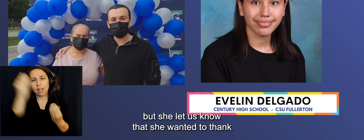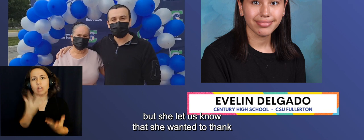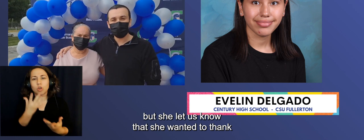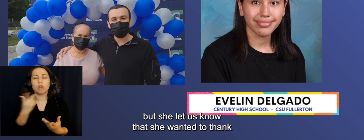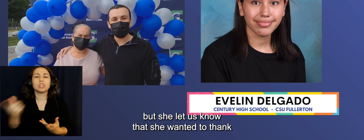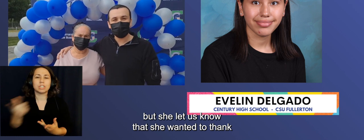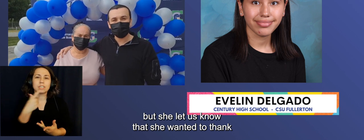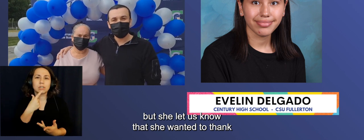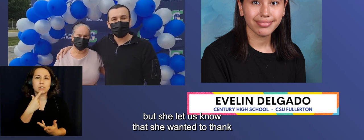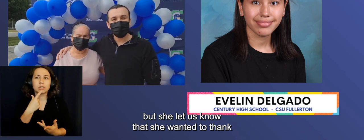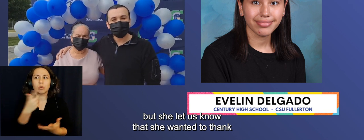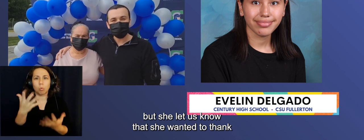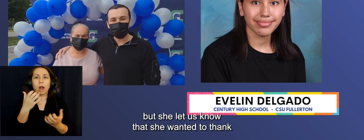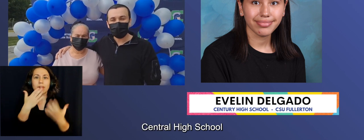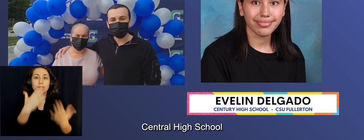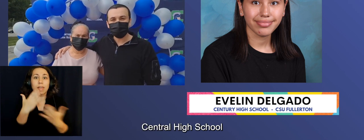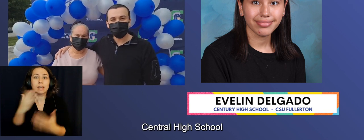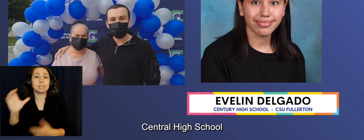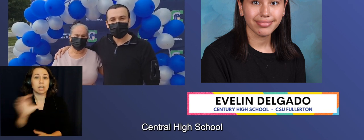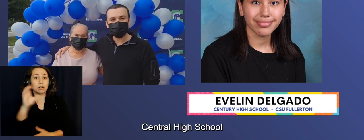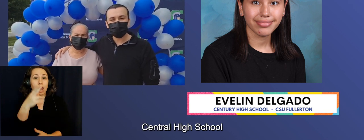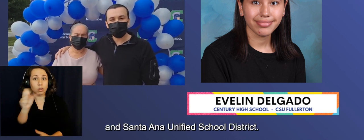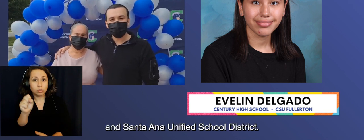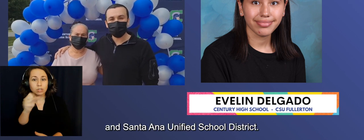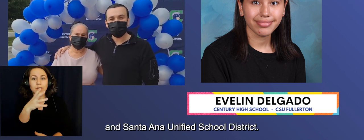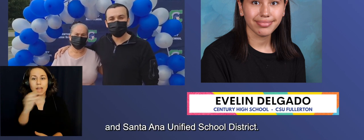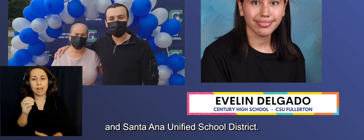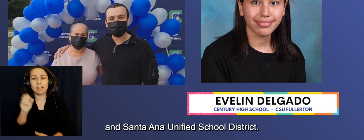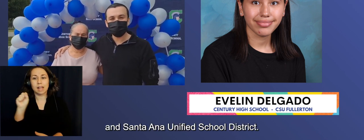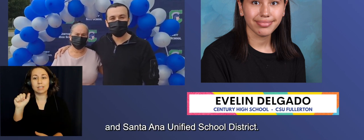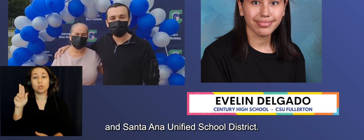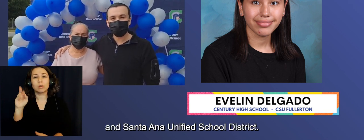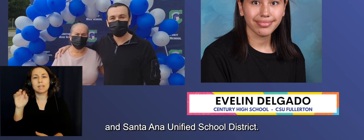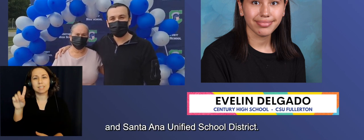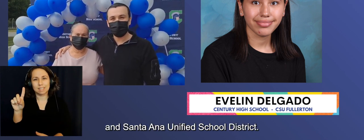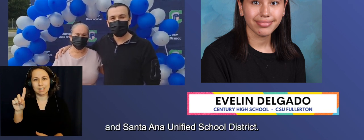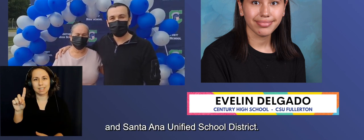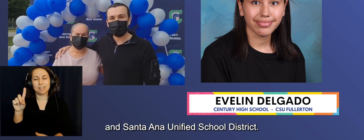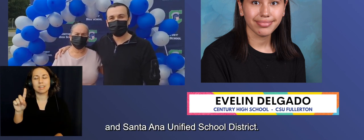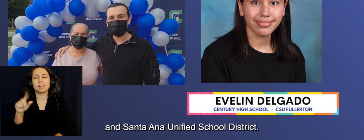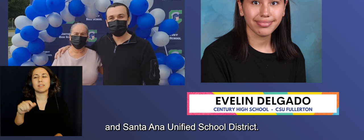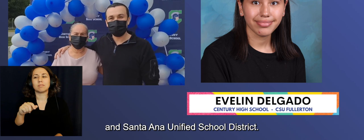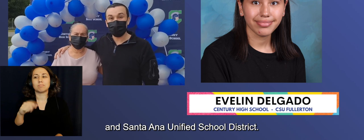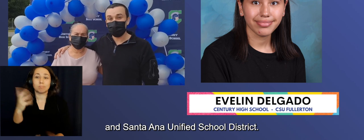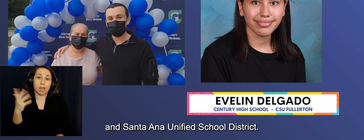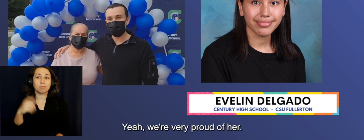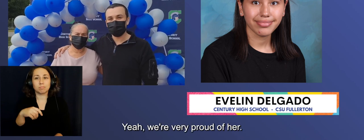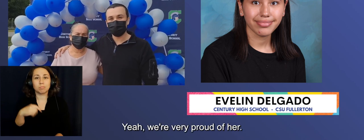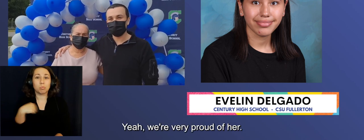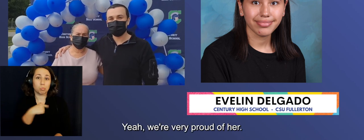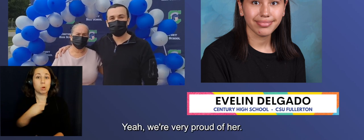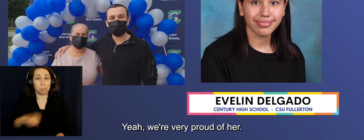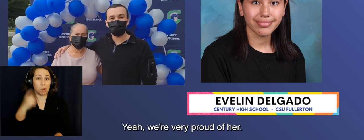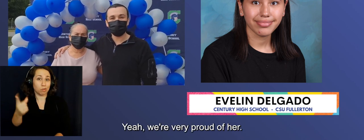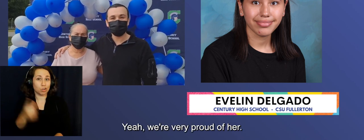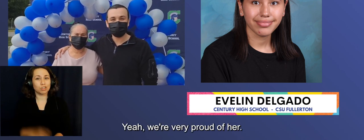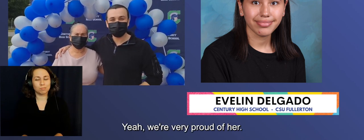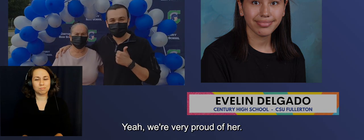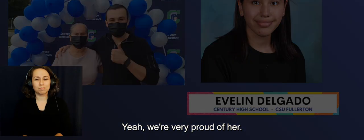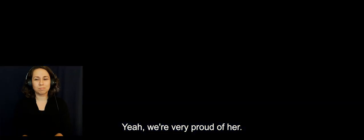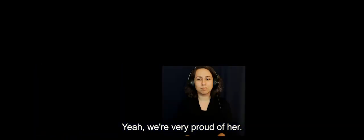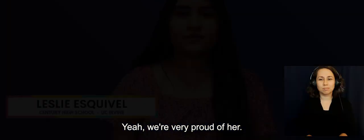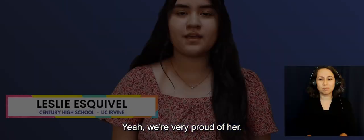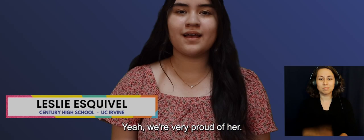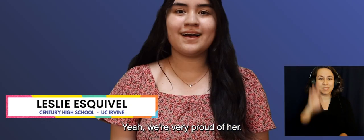let us know that she wanted to thank Century High School and the Santa Ana Unified School District. Yeah, we're very proud of her.